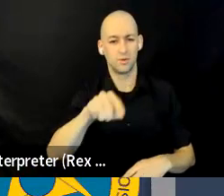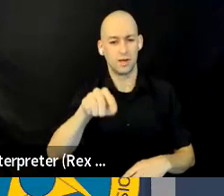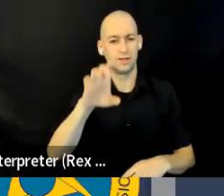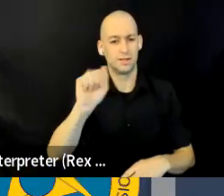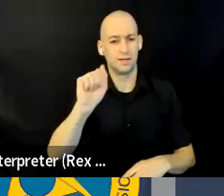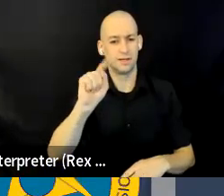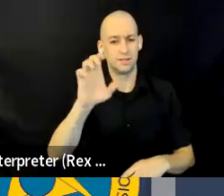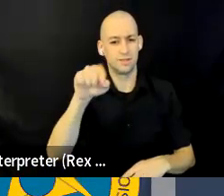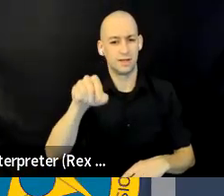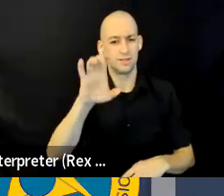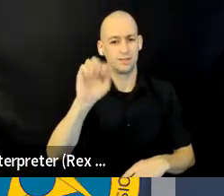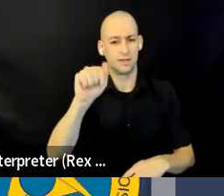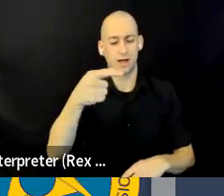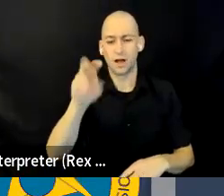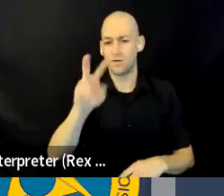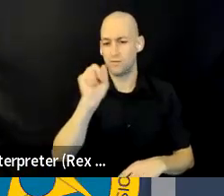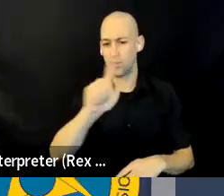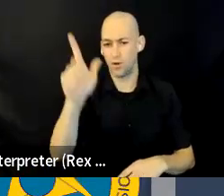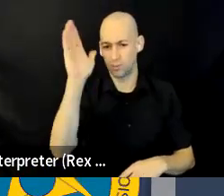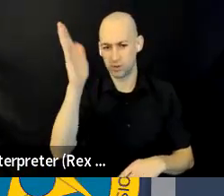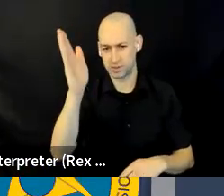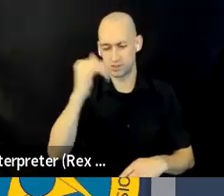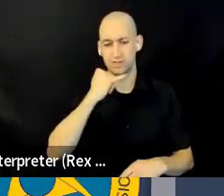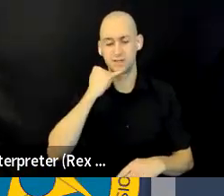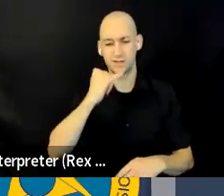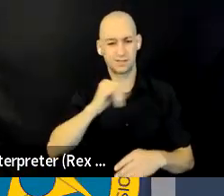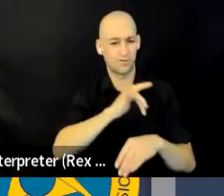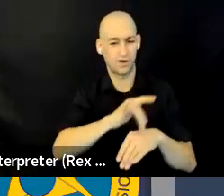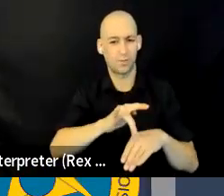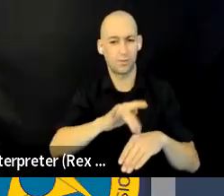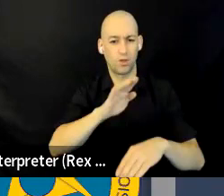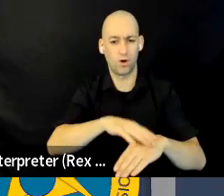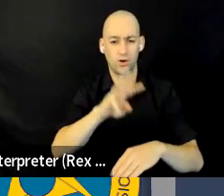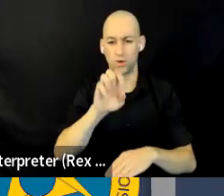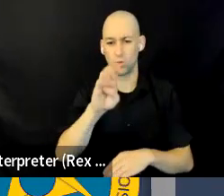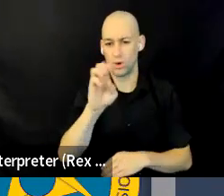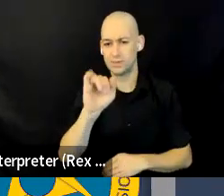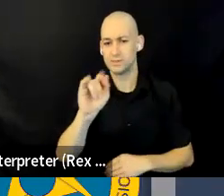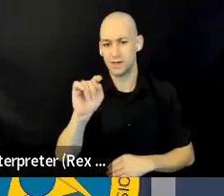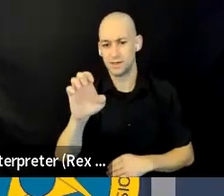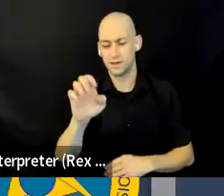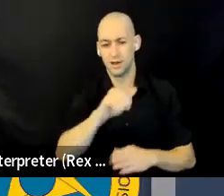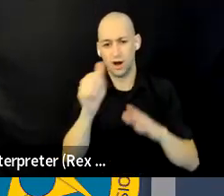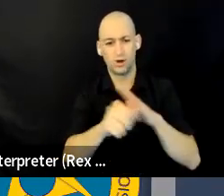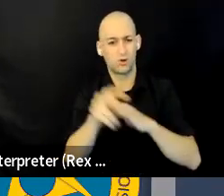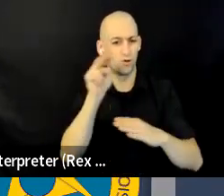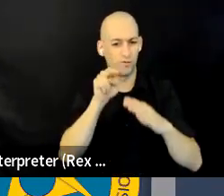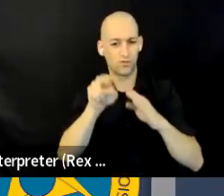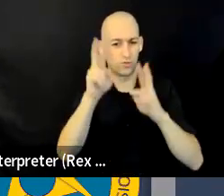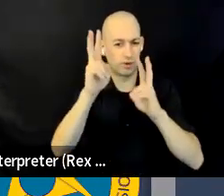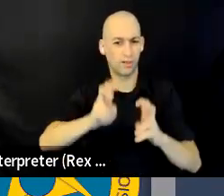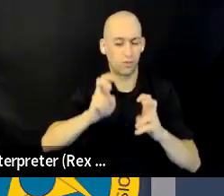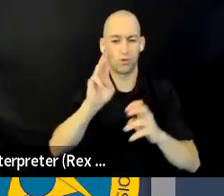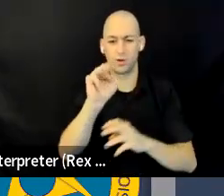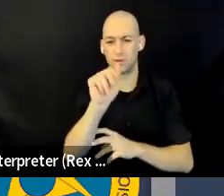www.catc.ca.gov. All of the presentations for today's meeting are also available on the Commission meetings page of our website under the View Download Meeting Materials